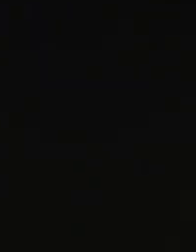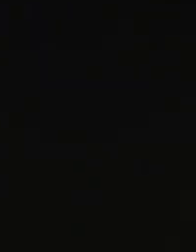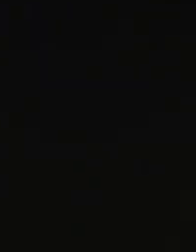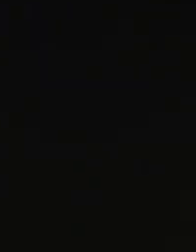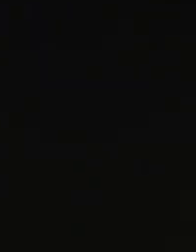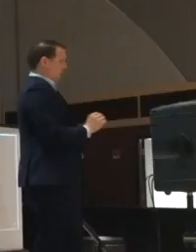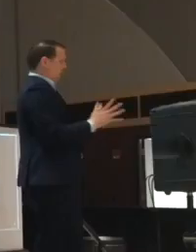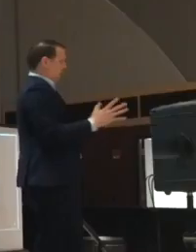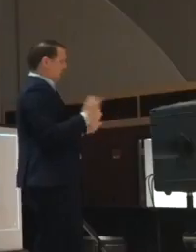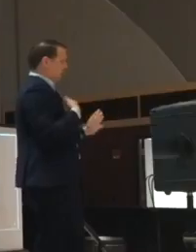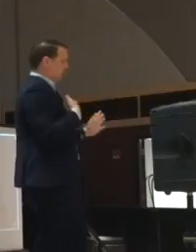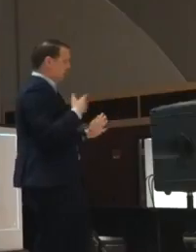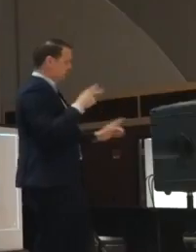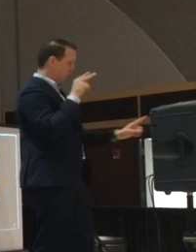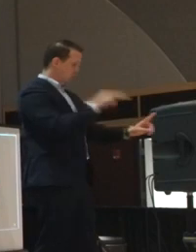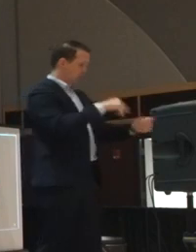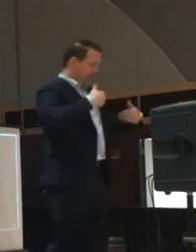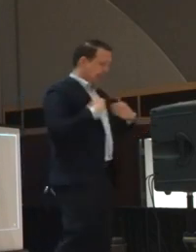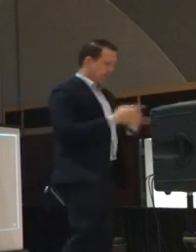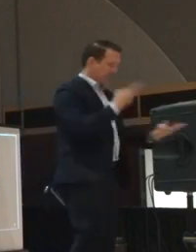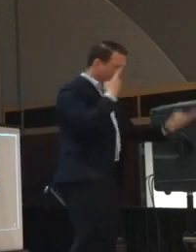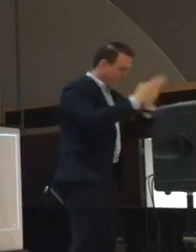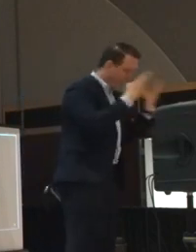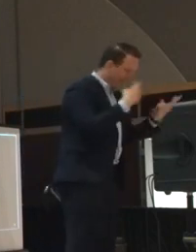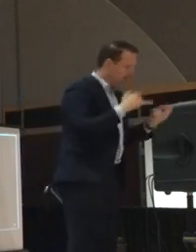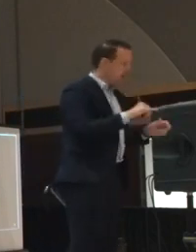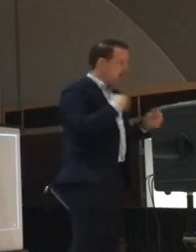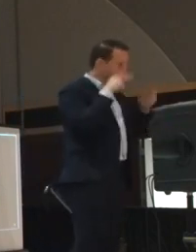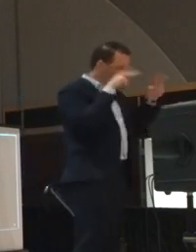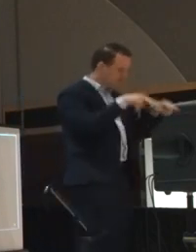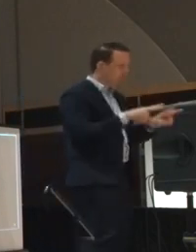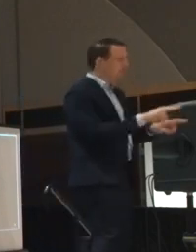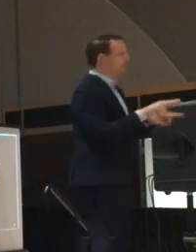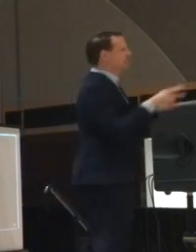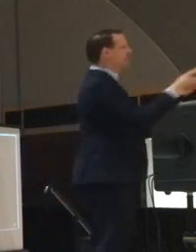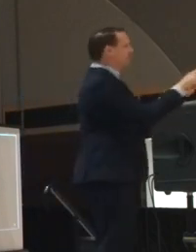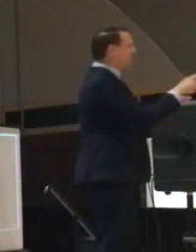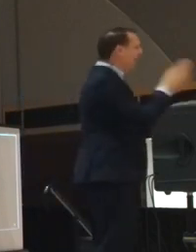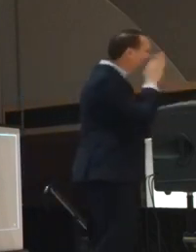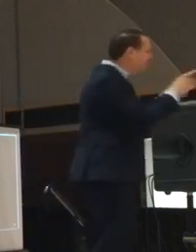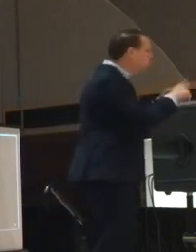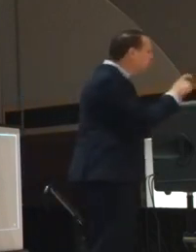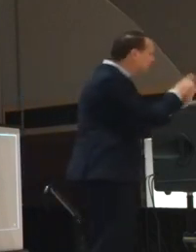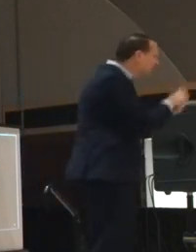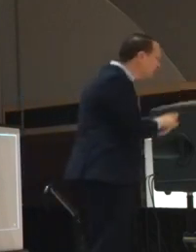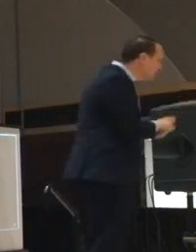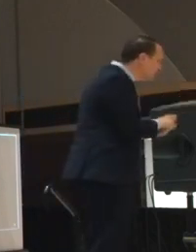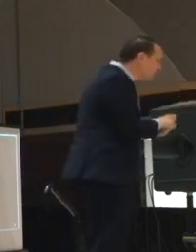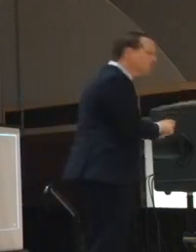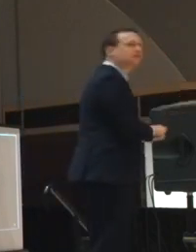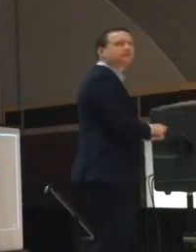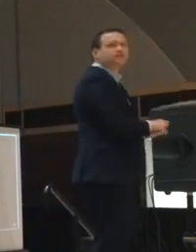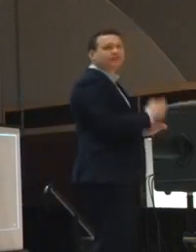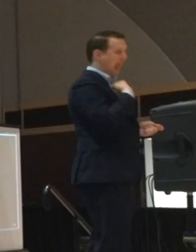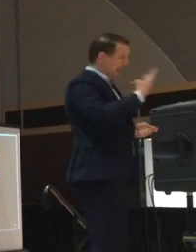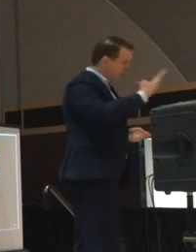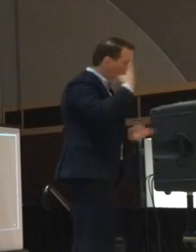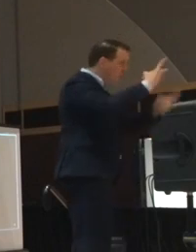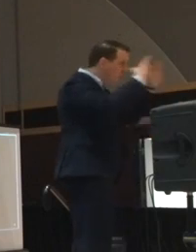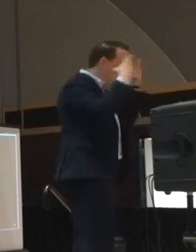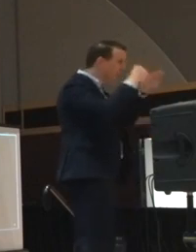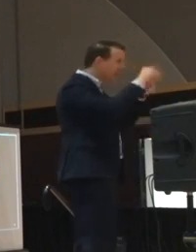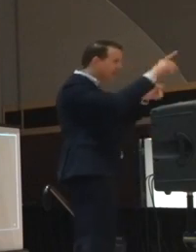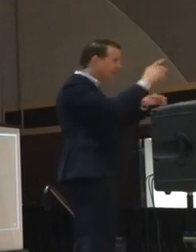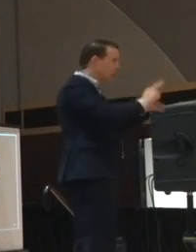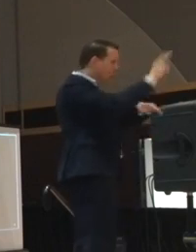it was obvious to me to look at what animals were seeing. Attention to detail. I saw that raccoon in that